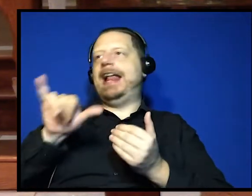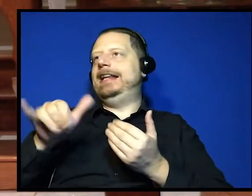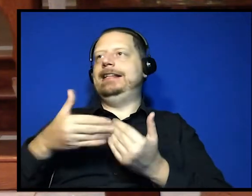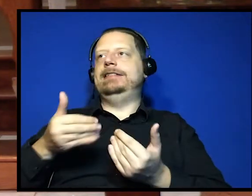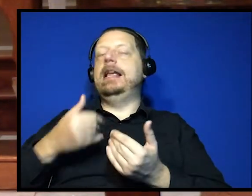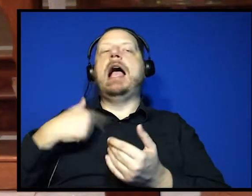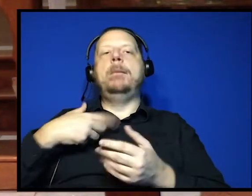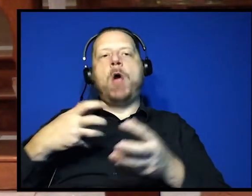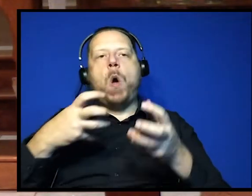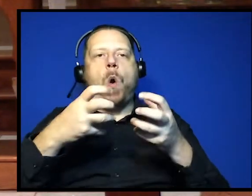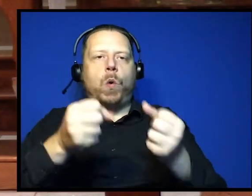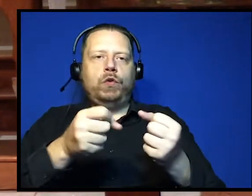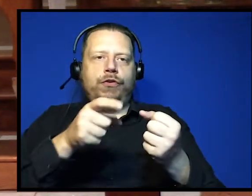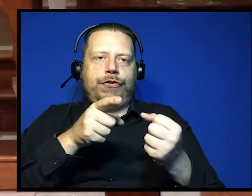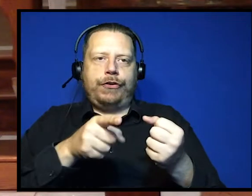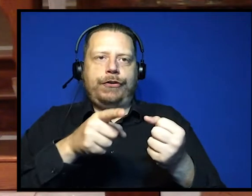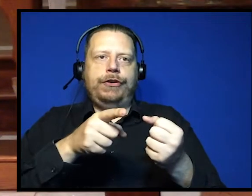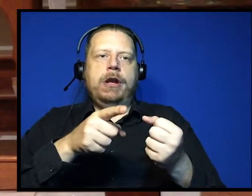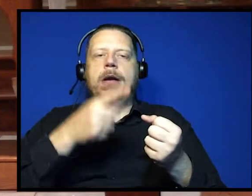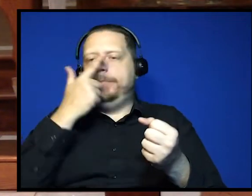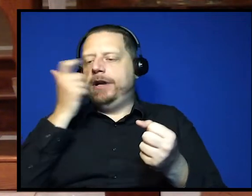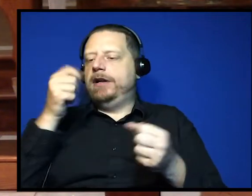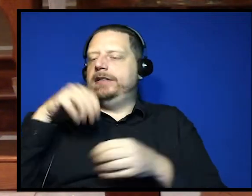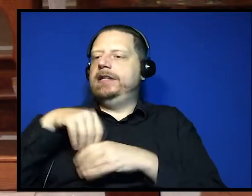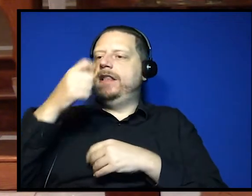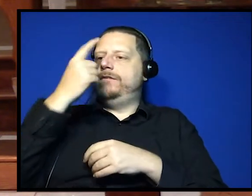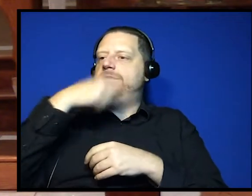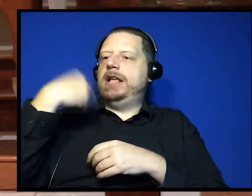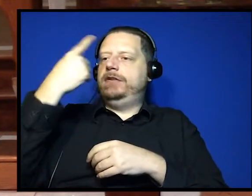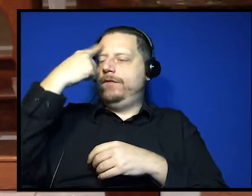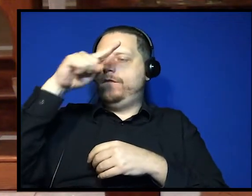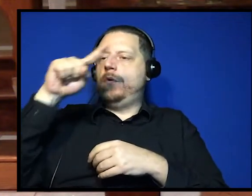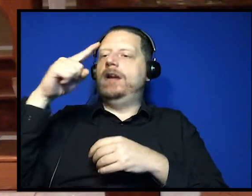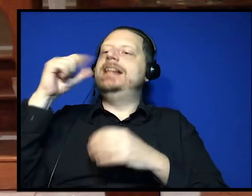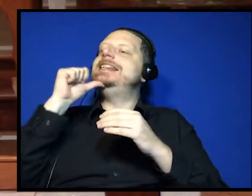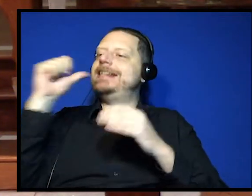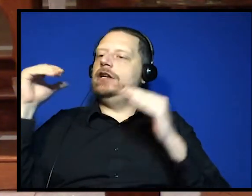her, because in the face of injustice,